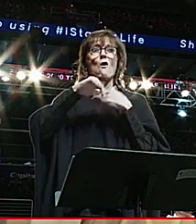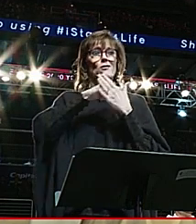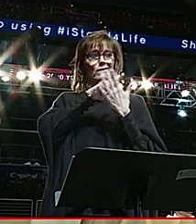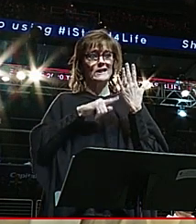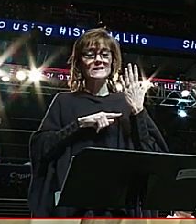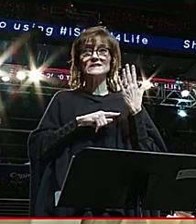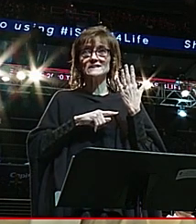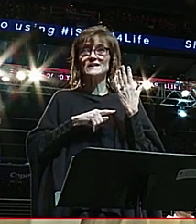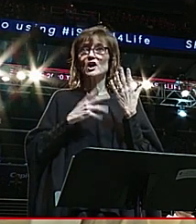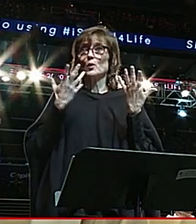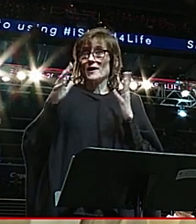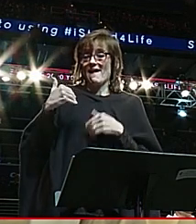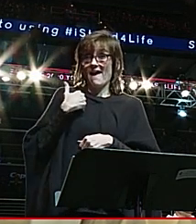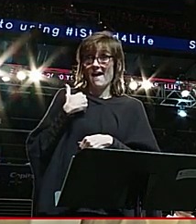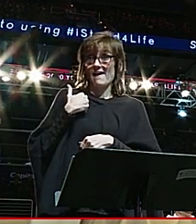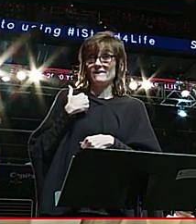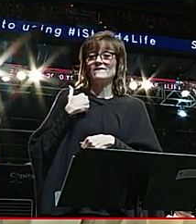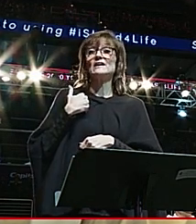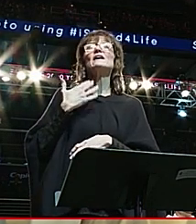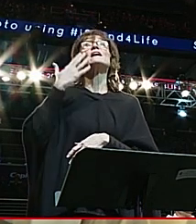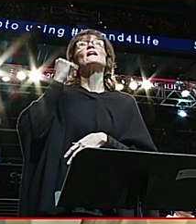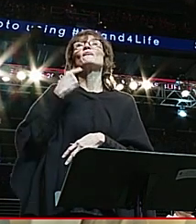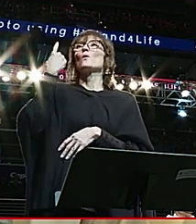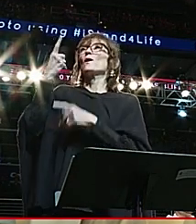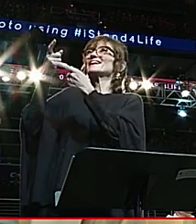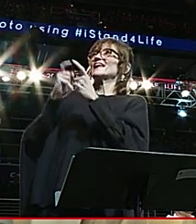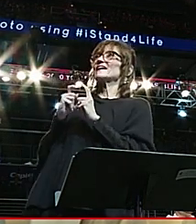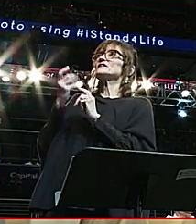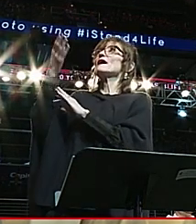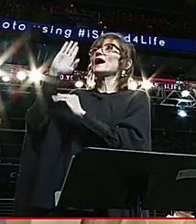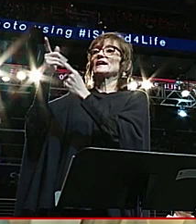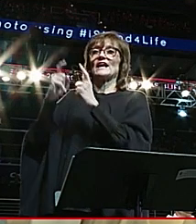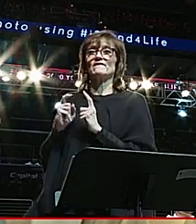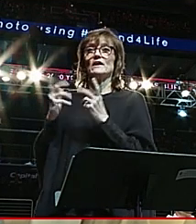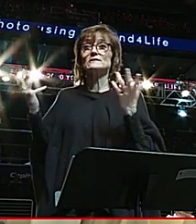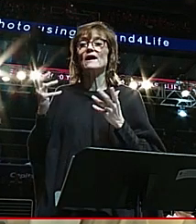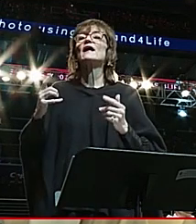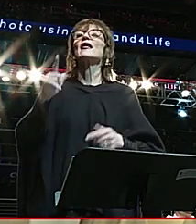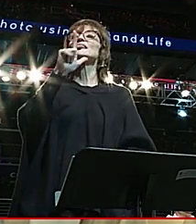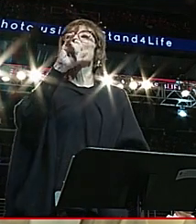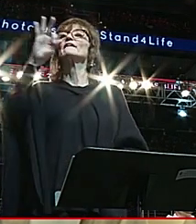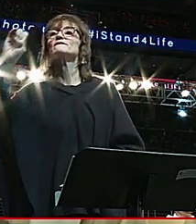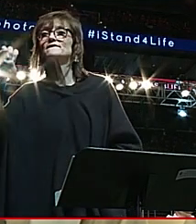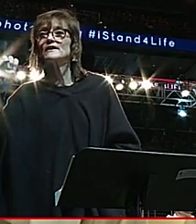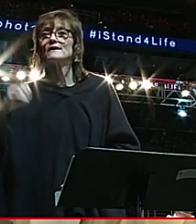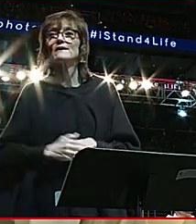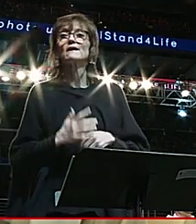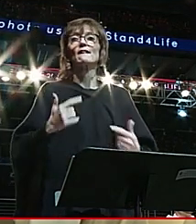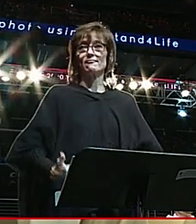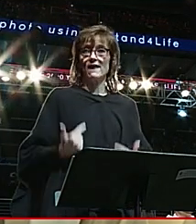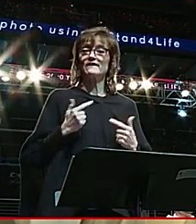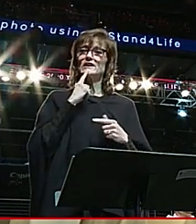these we have because of the one gift God gave us, the gift of life. And it is right and